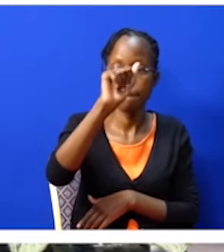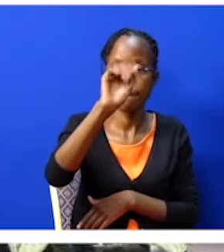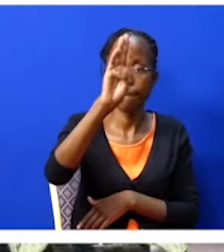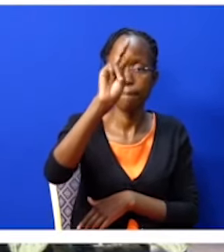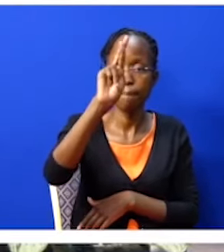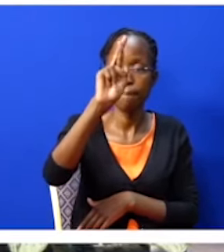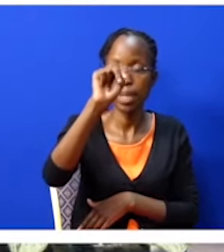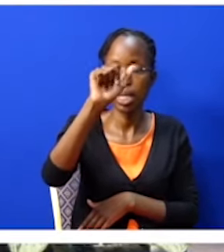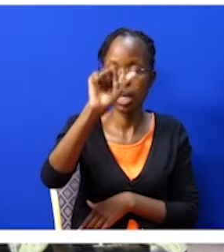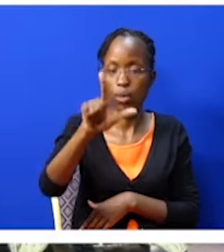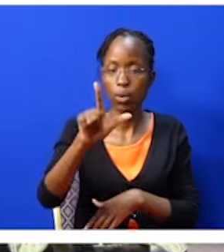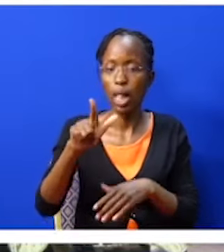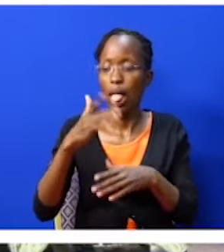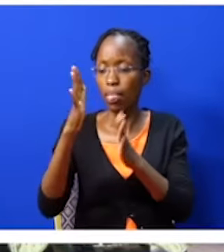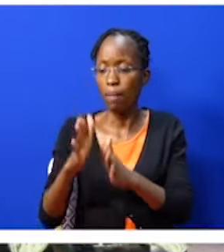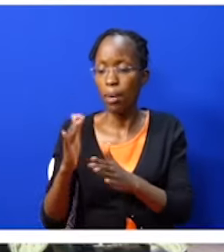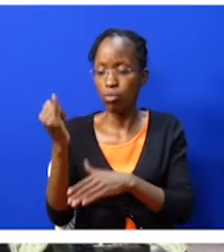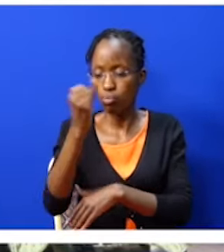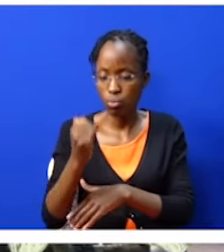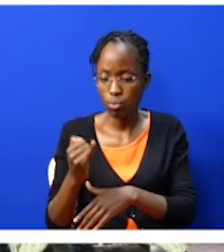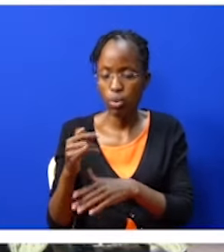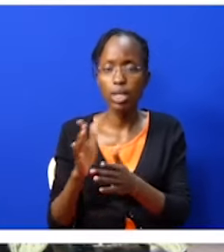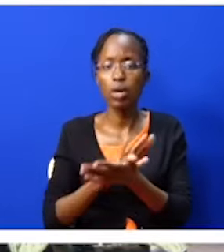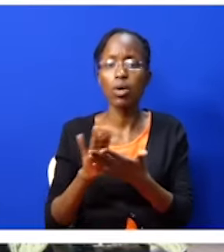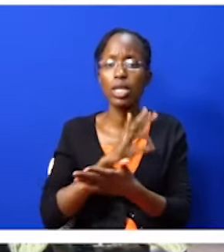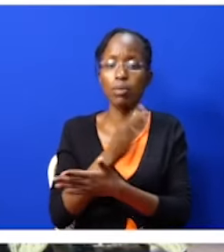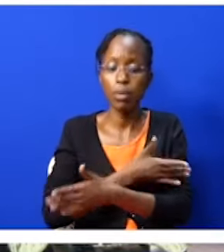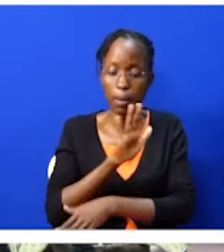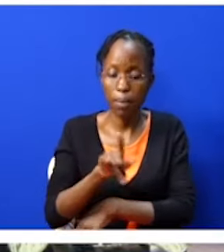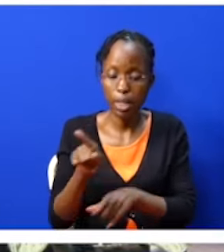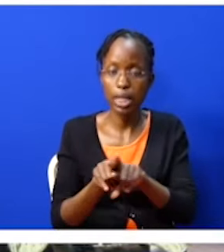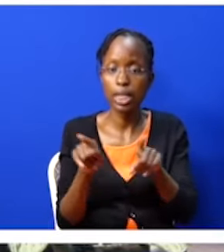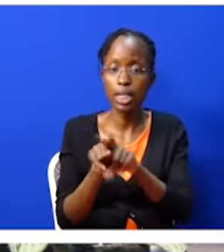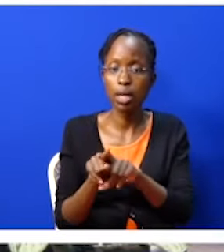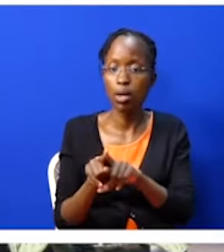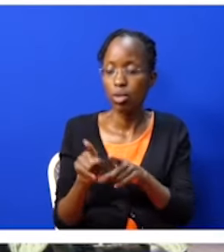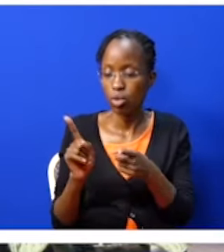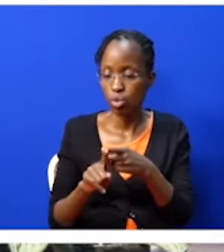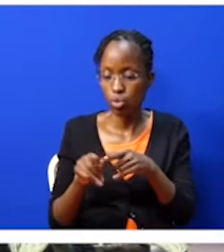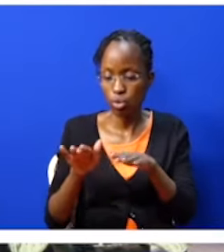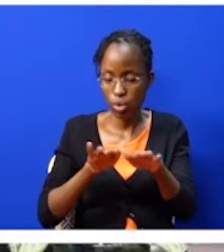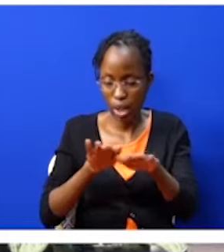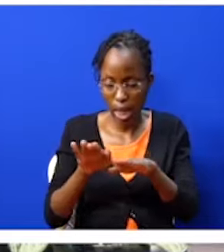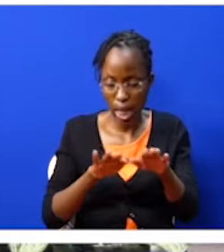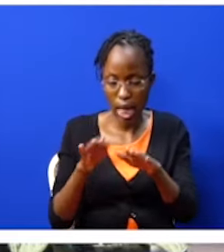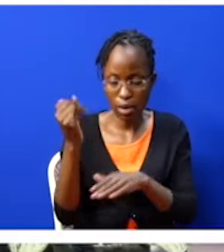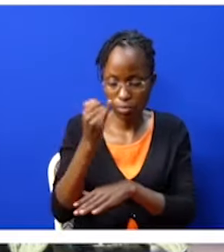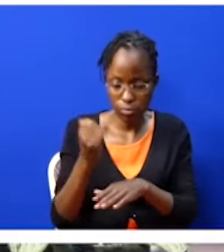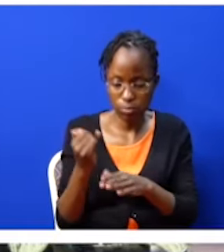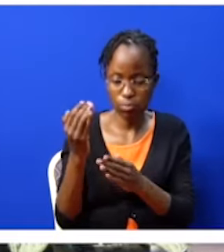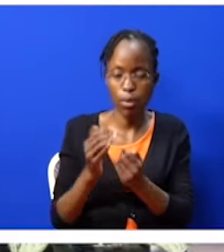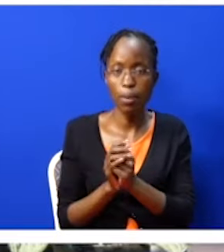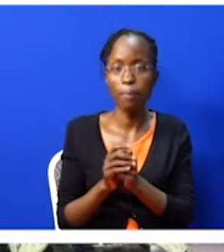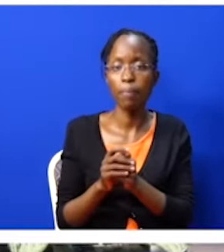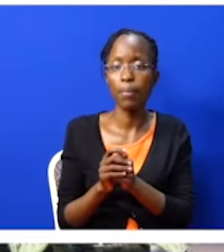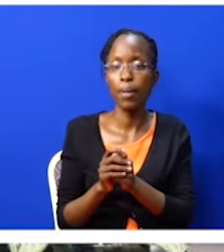to have been filled with the Spirit of God for his job. He was empowered to carry out his special artistic craft and work on